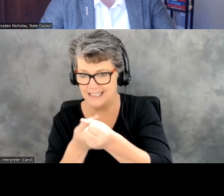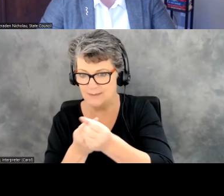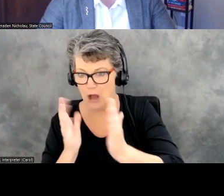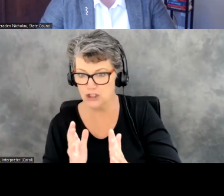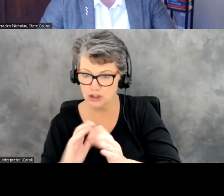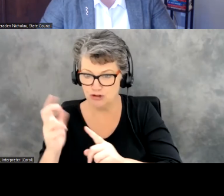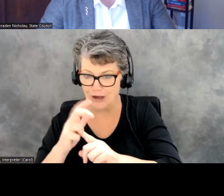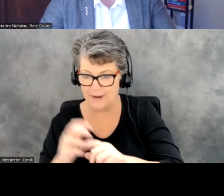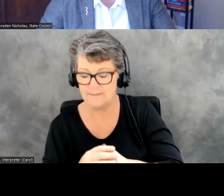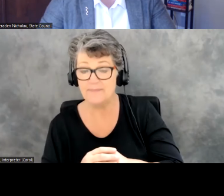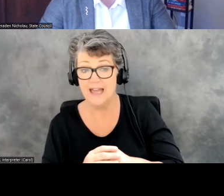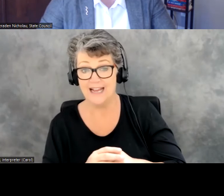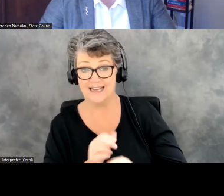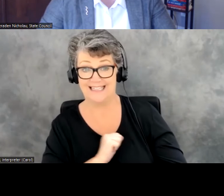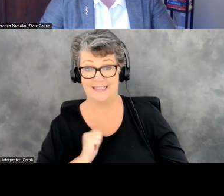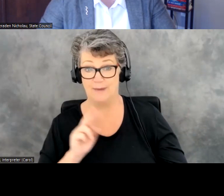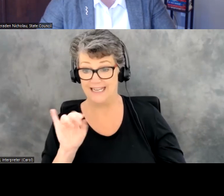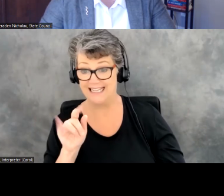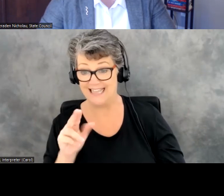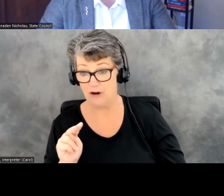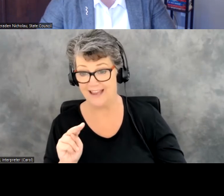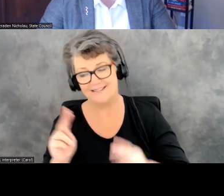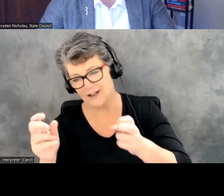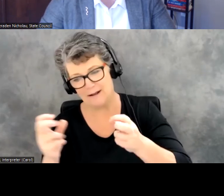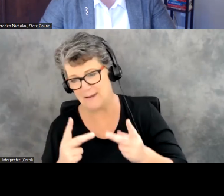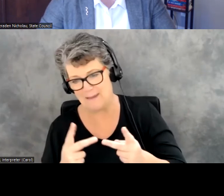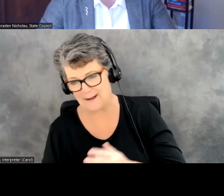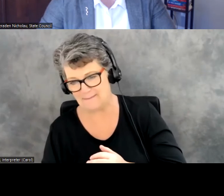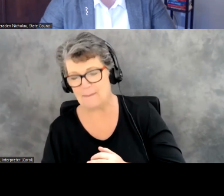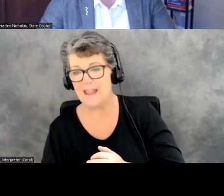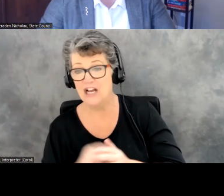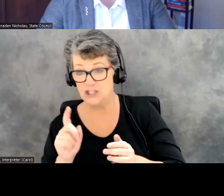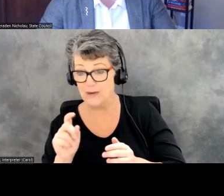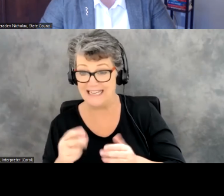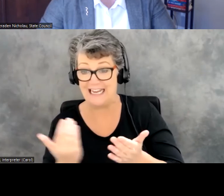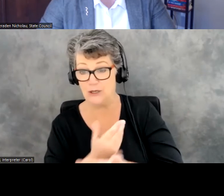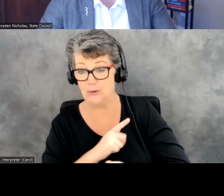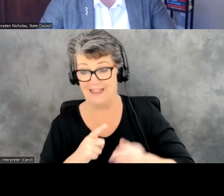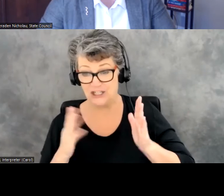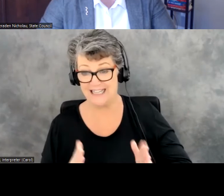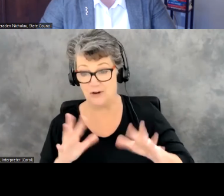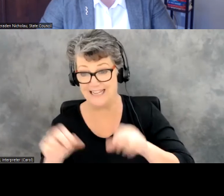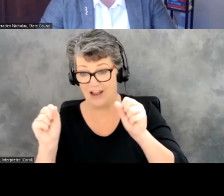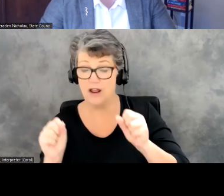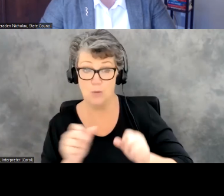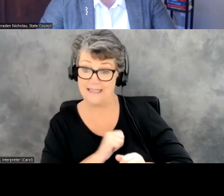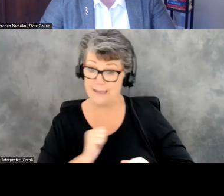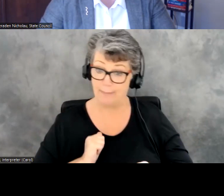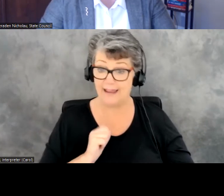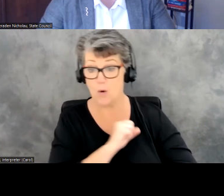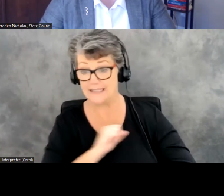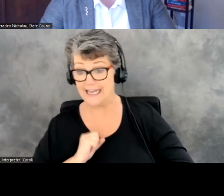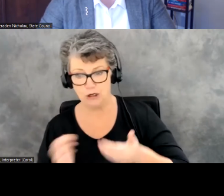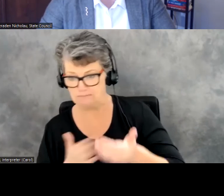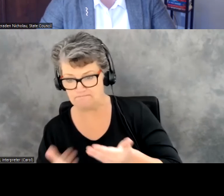because Assemblymember Nazarian is not coming back. So we're going to need a new legislator, whether it's an assembly member or a